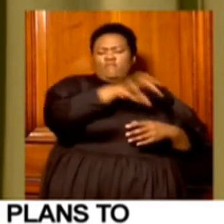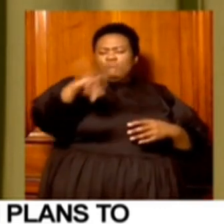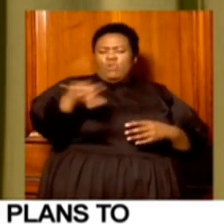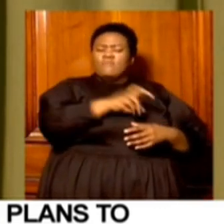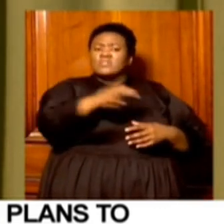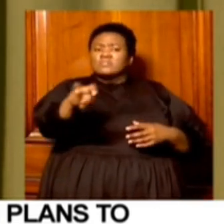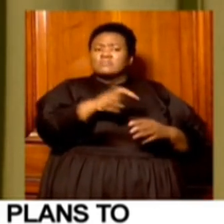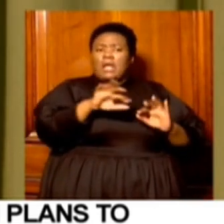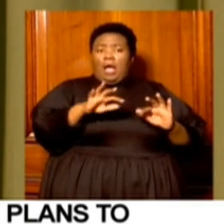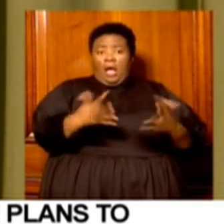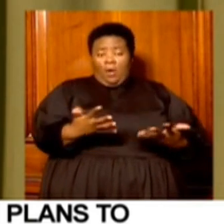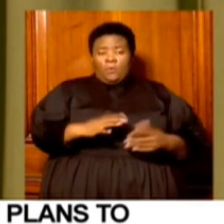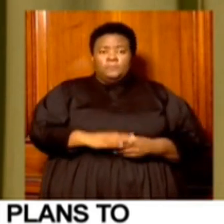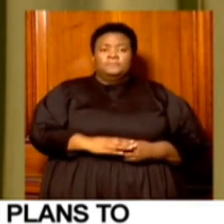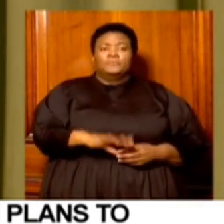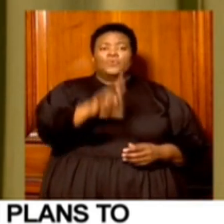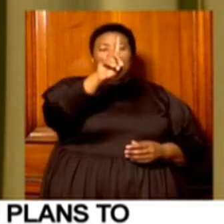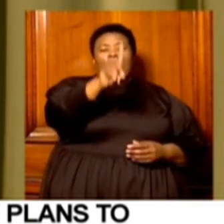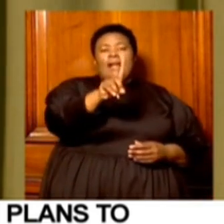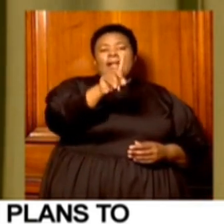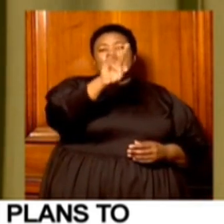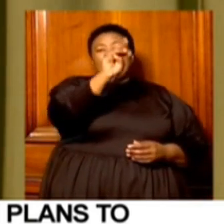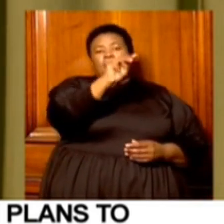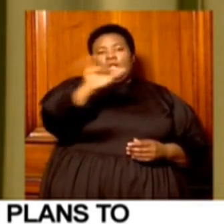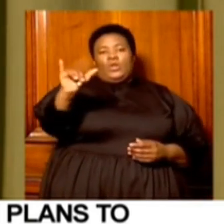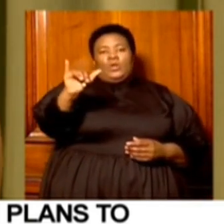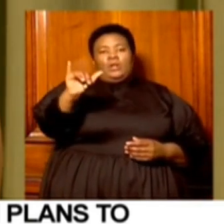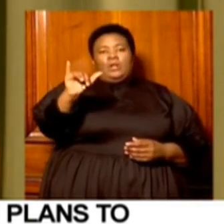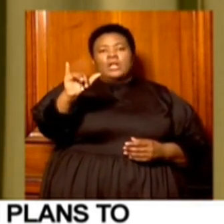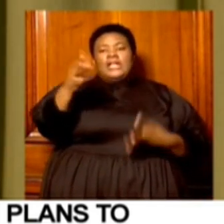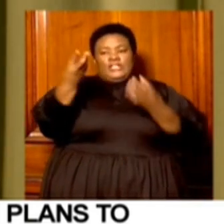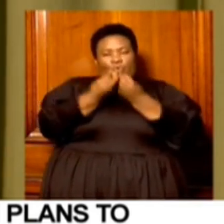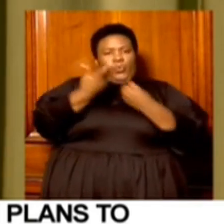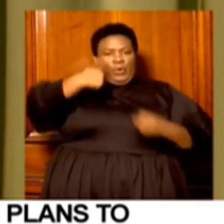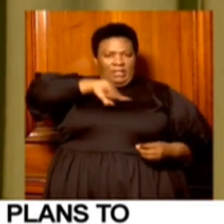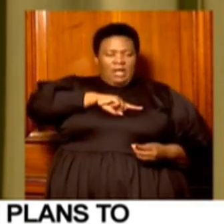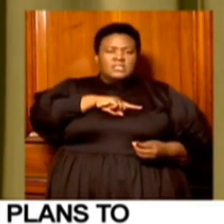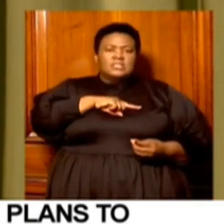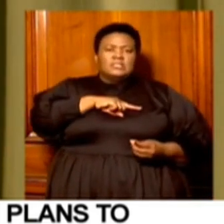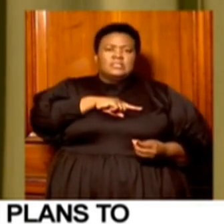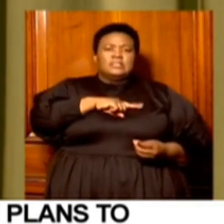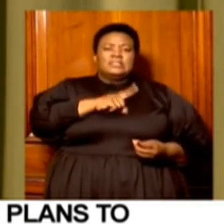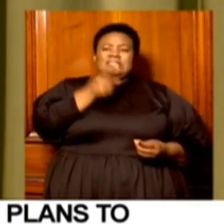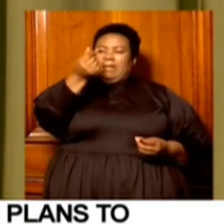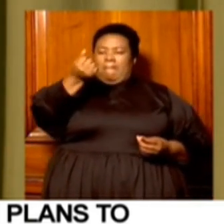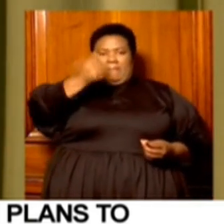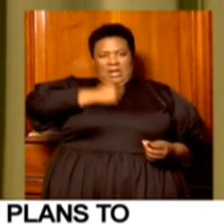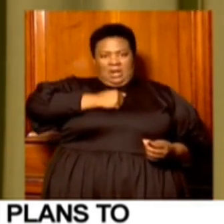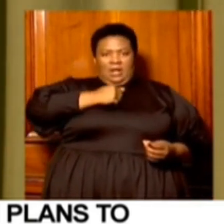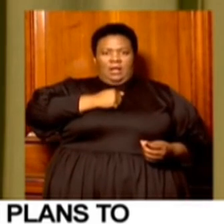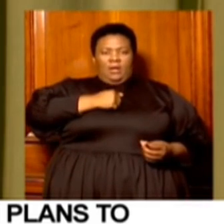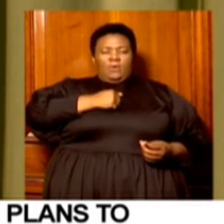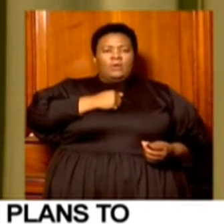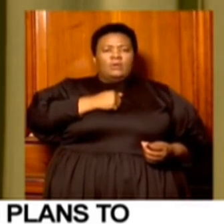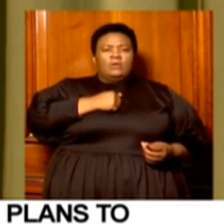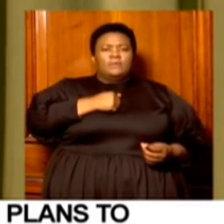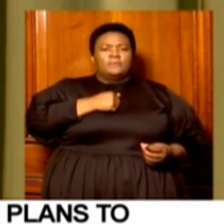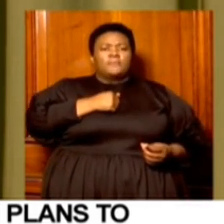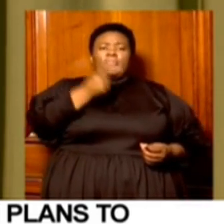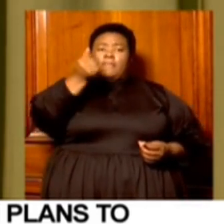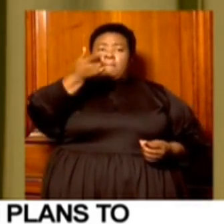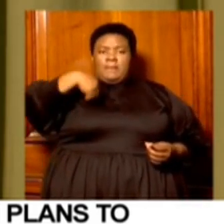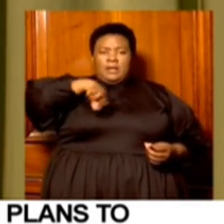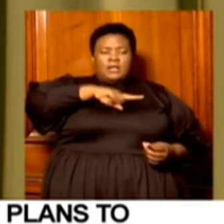The 1 billion rand is with us, is our money. Stembele Cele, you asked that